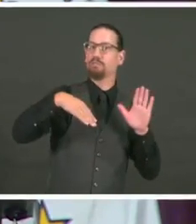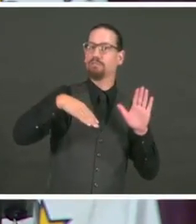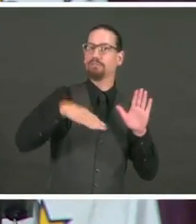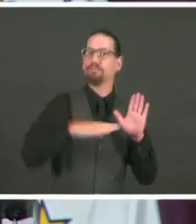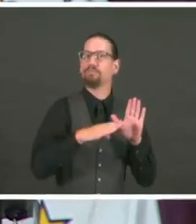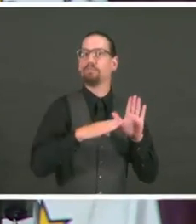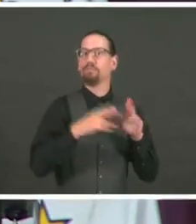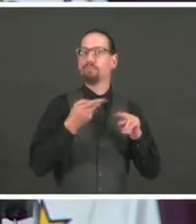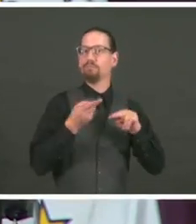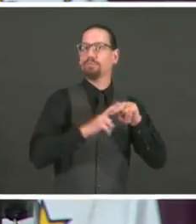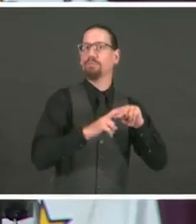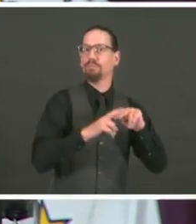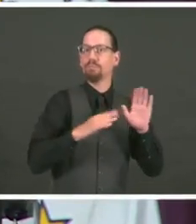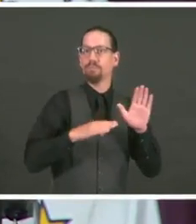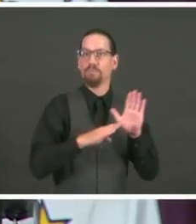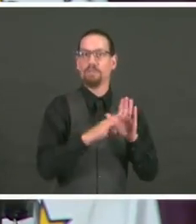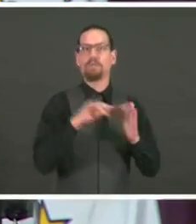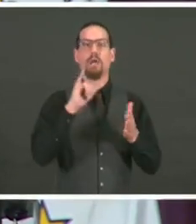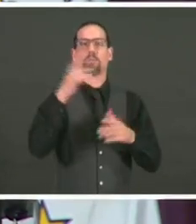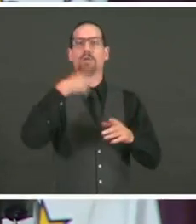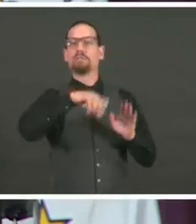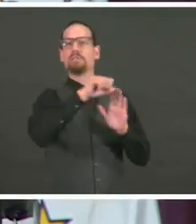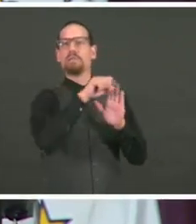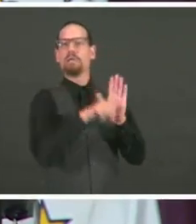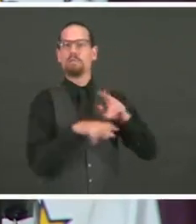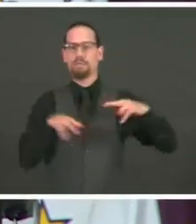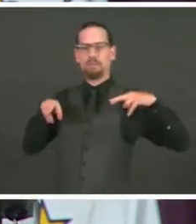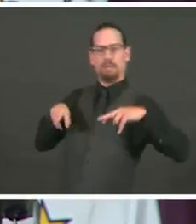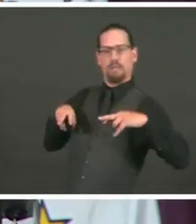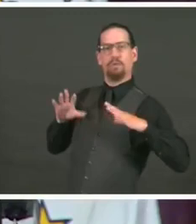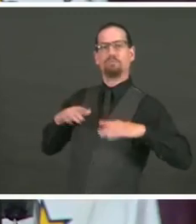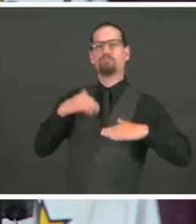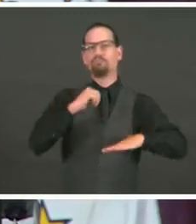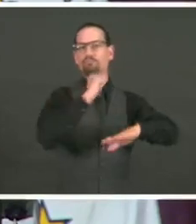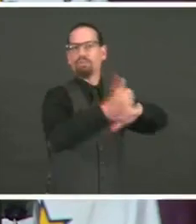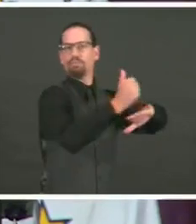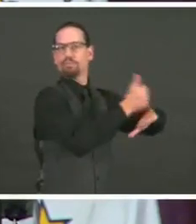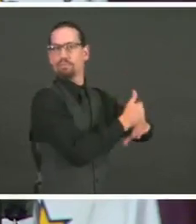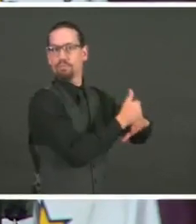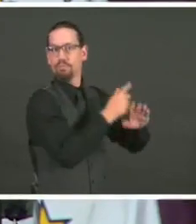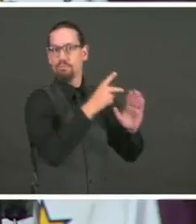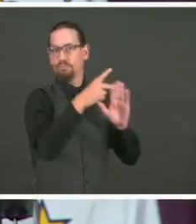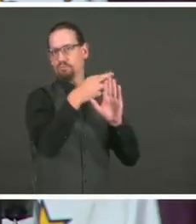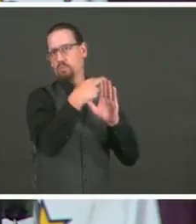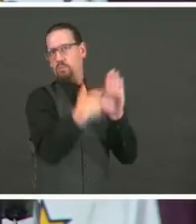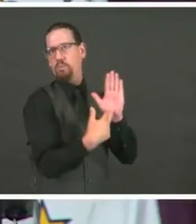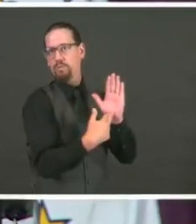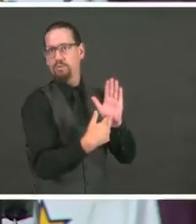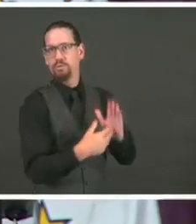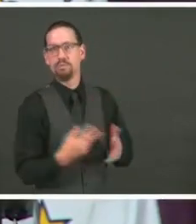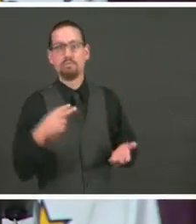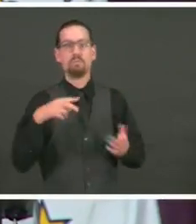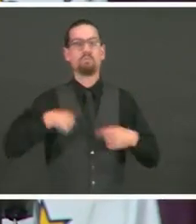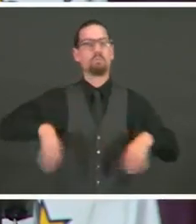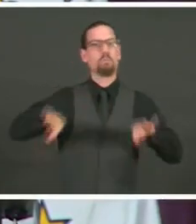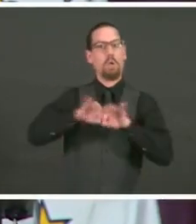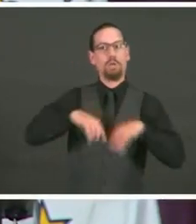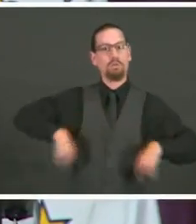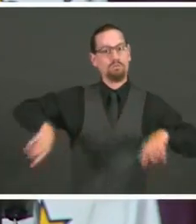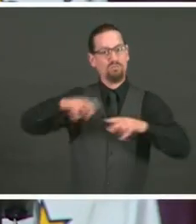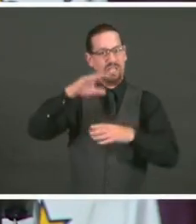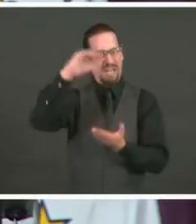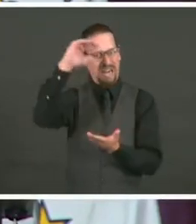and mask wearing. This is also a good thing, because the less we're all traveling, the better. And I think